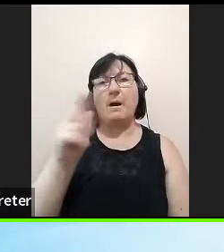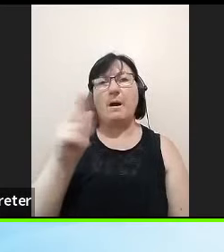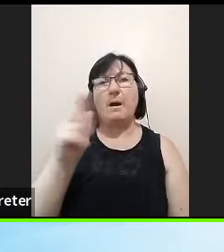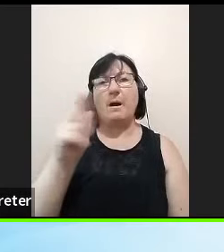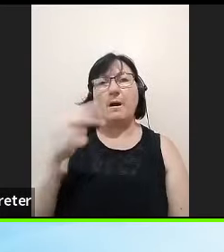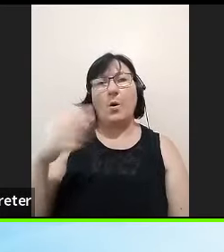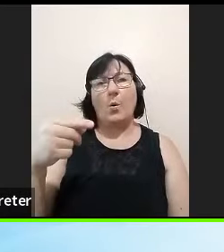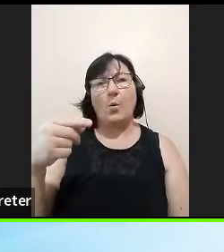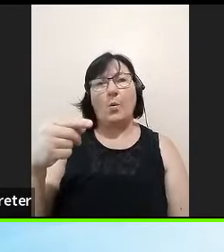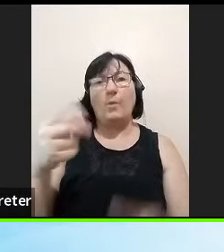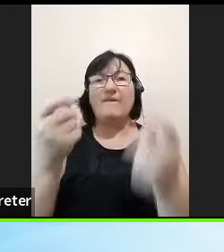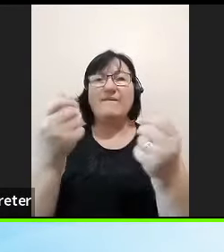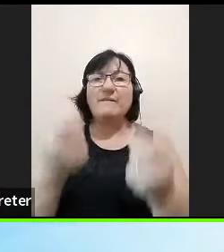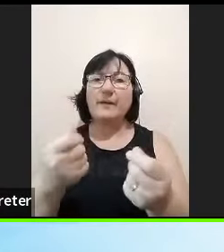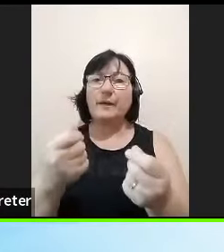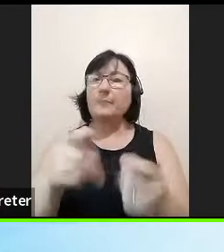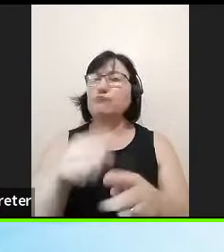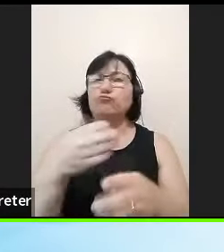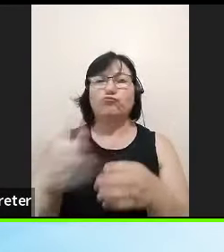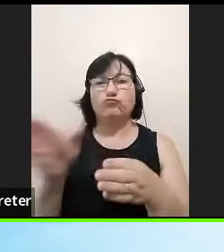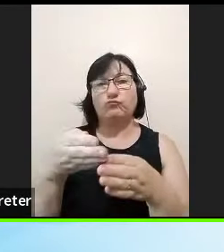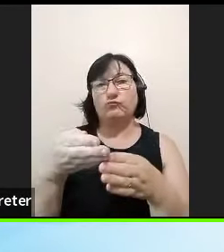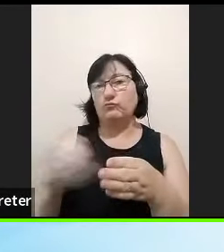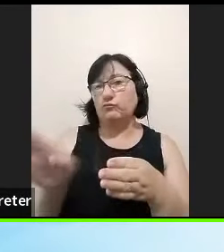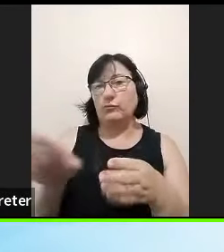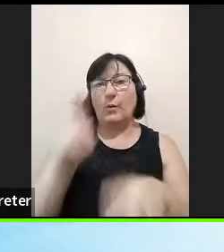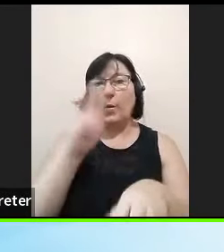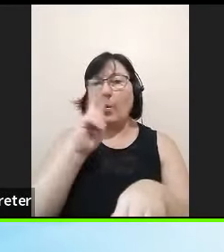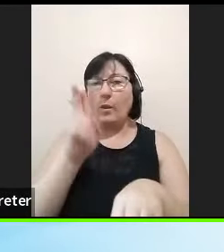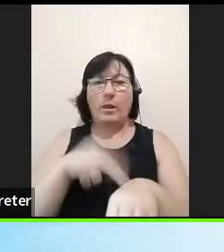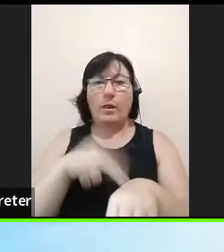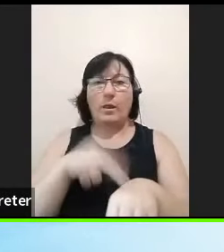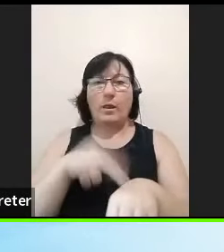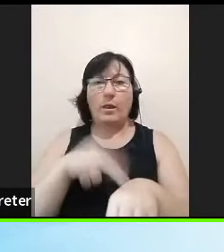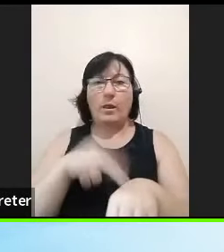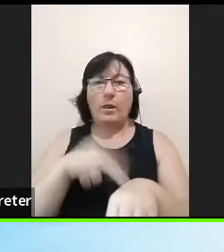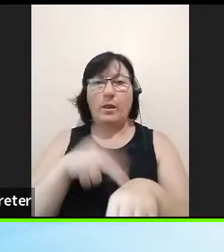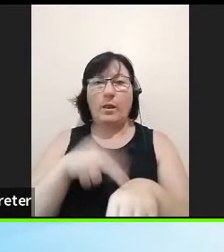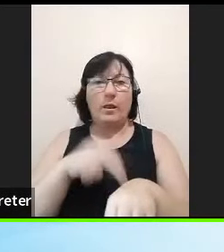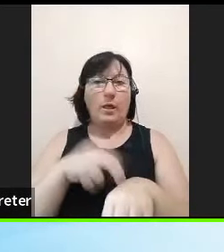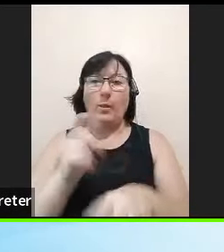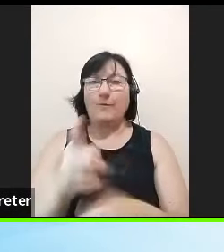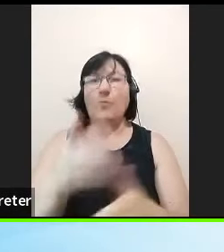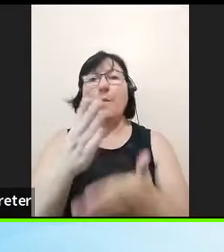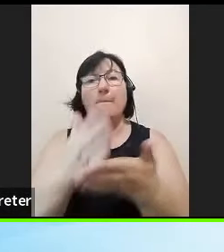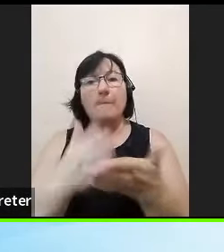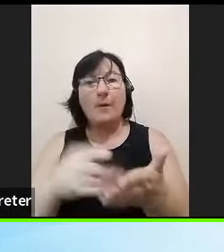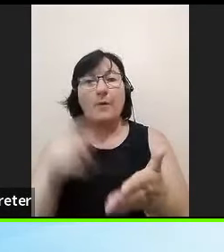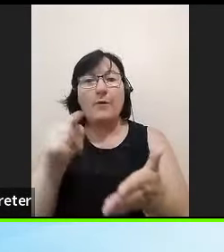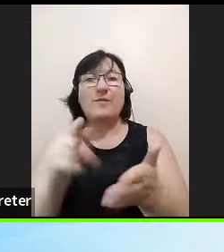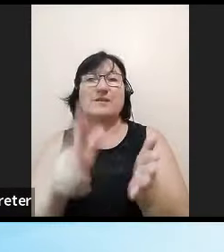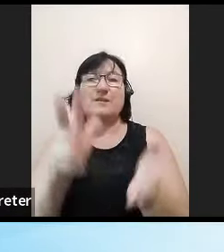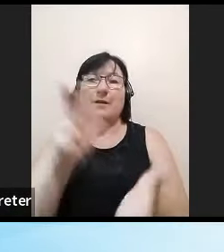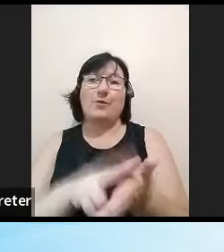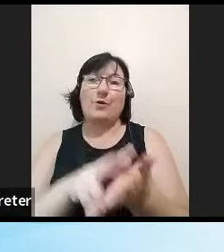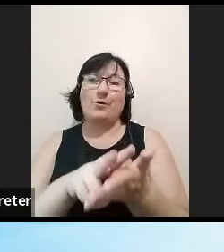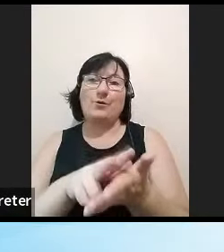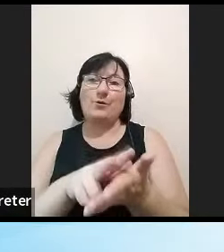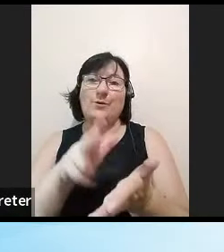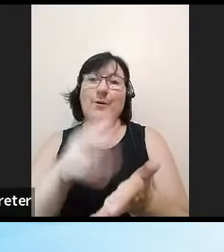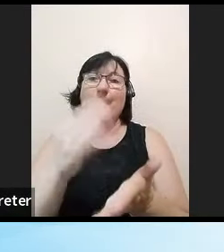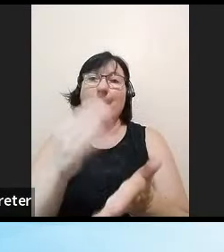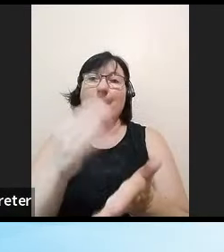fees are paid if you are part of the accreditation program. Thank you so much, Chair. Thank you very